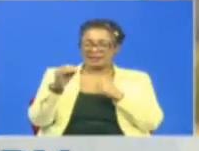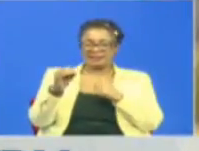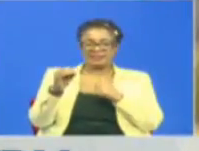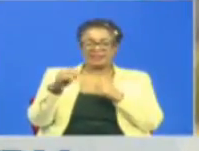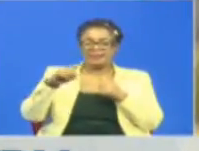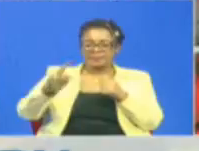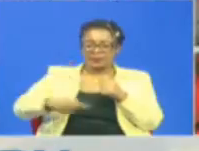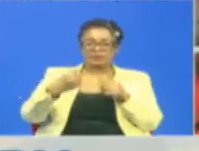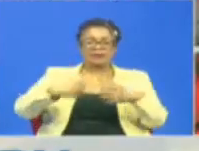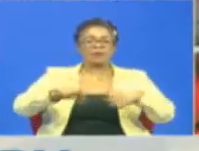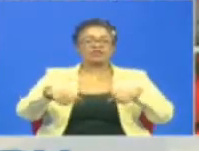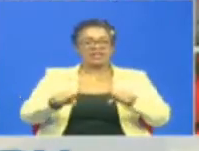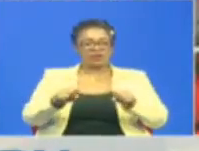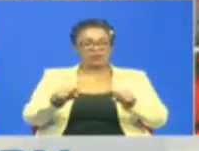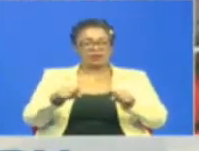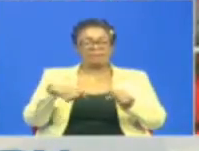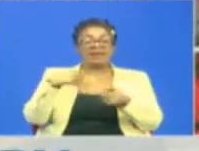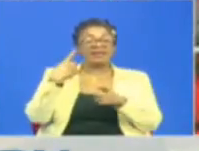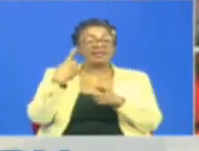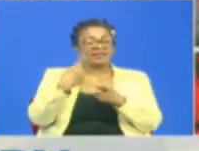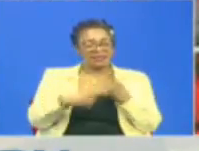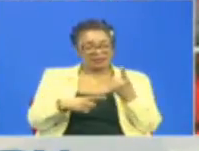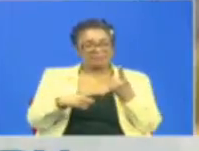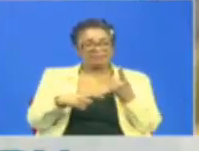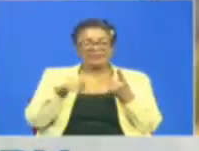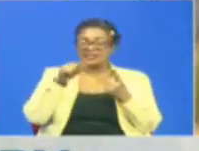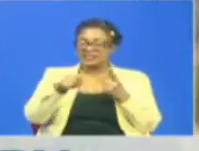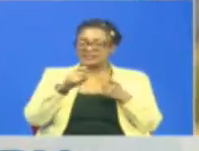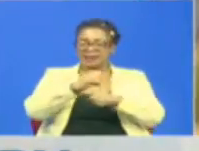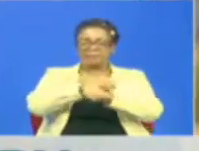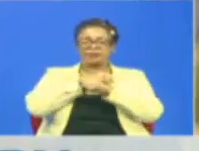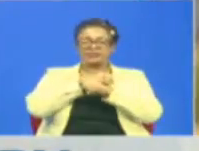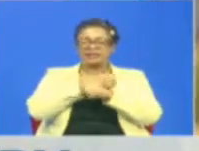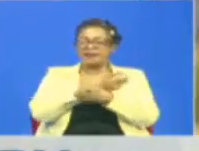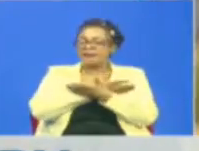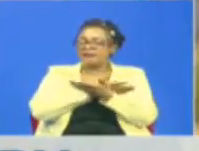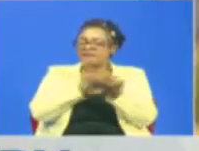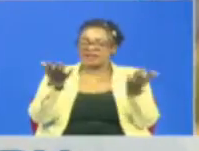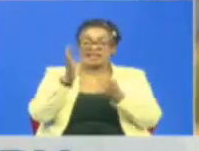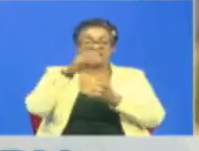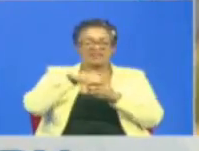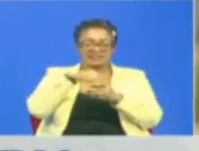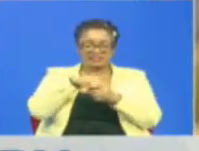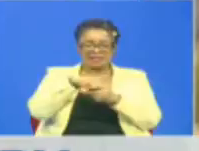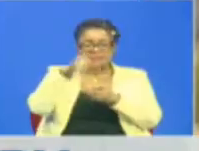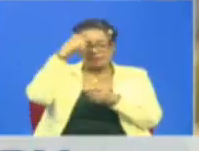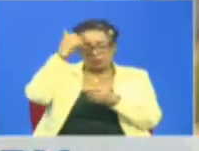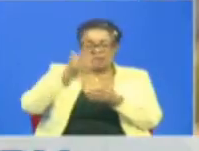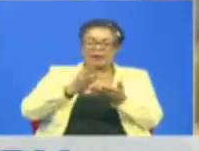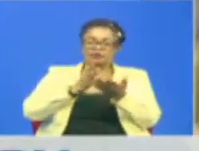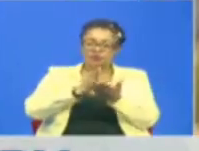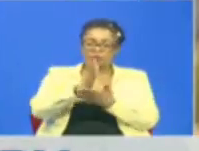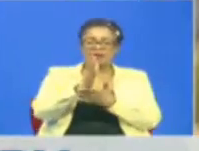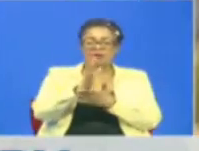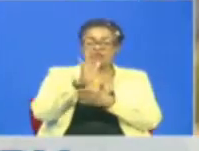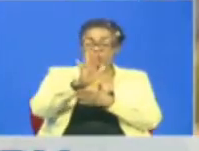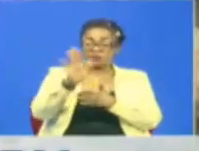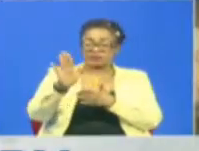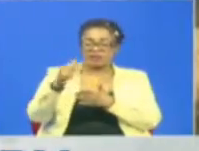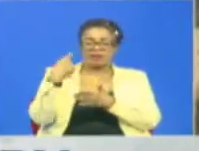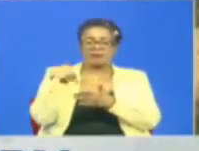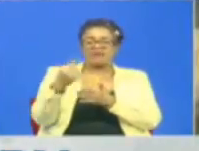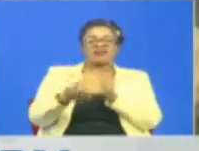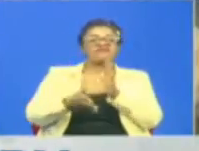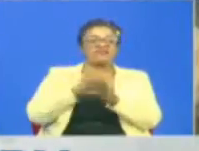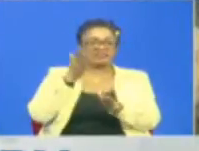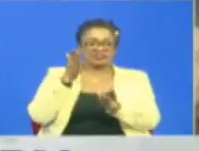180,000 motorcycles per year. So this protects every investor because they are assured of those numbers immediately.